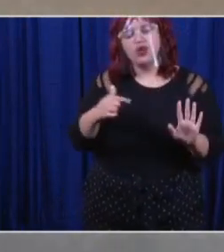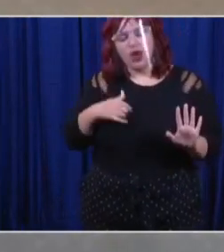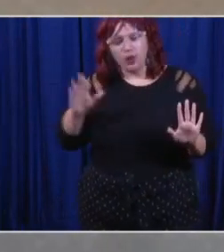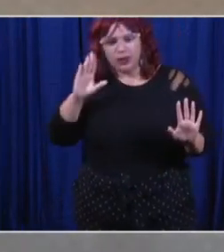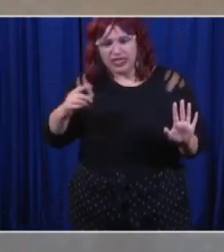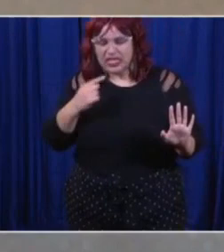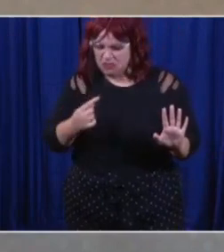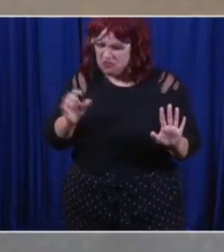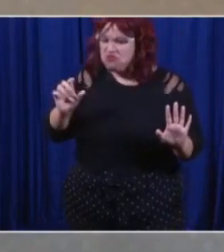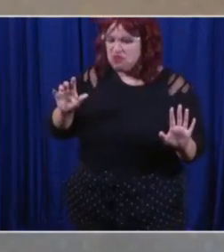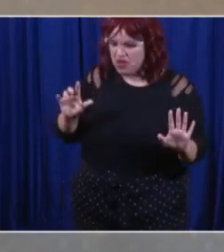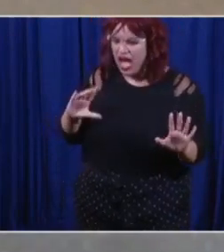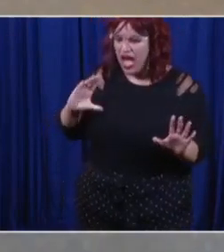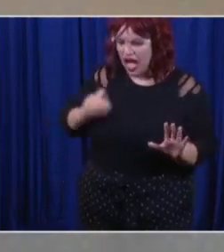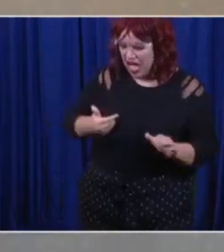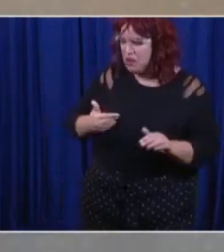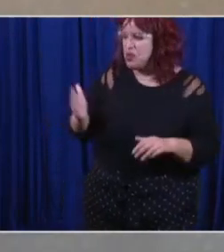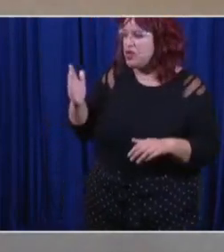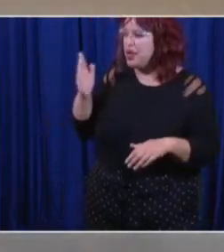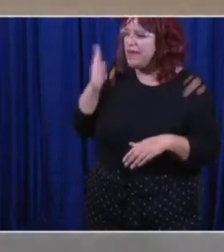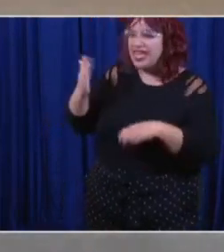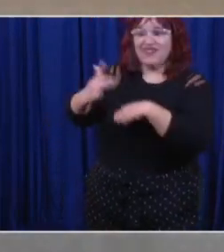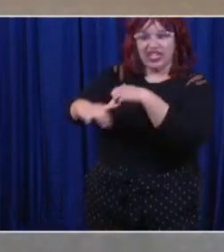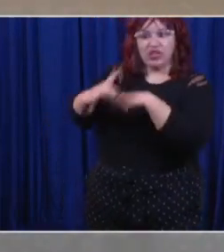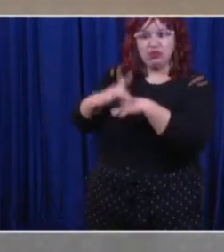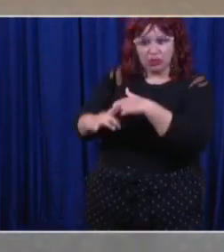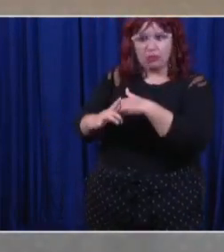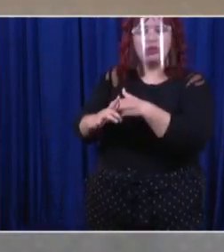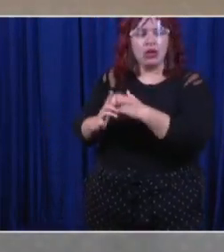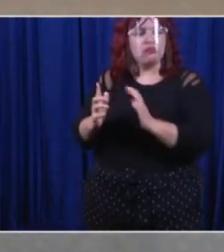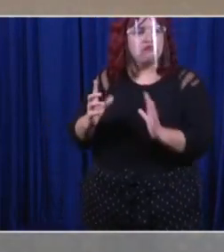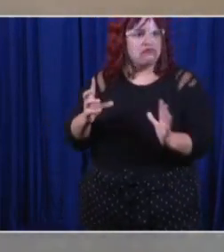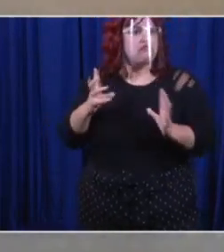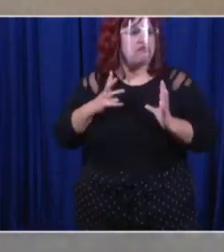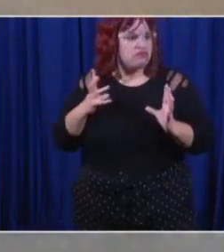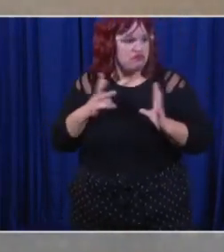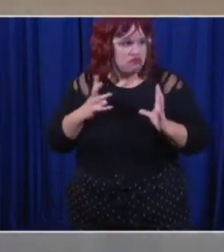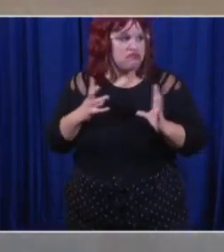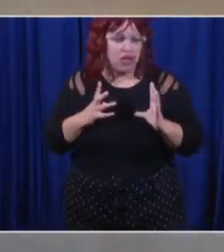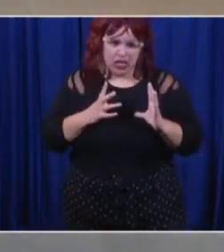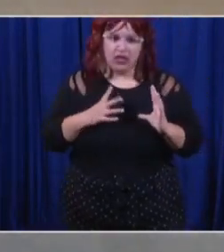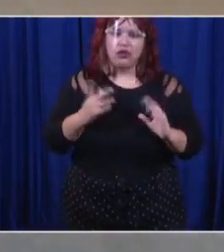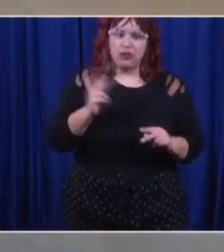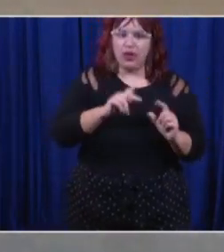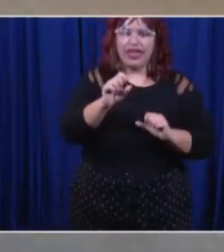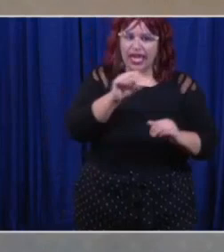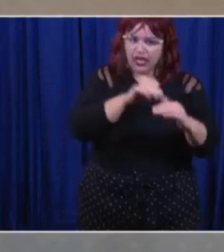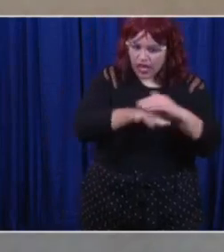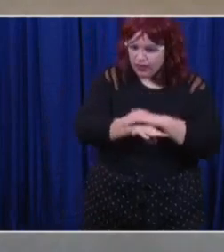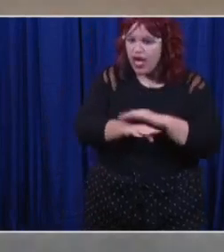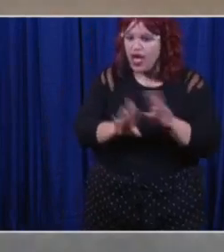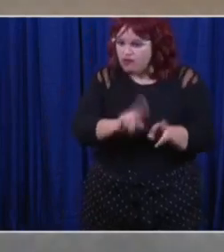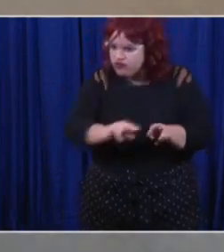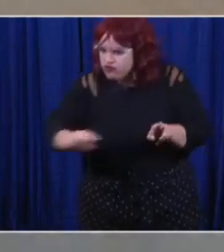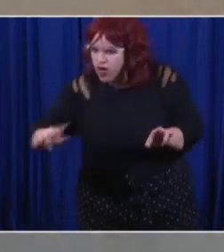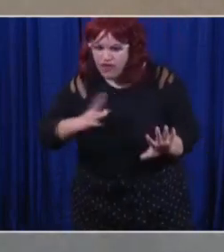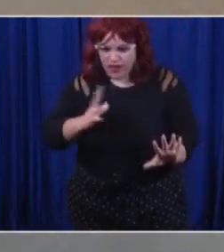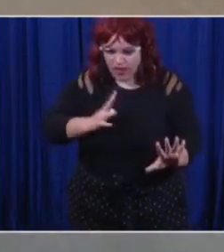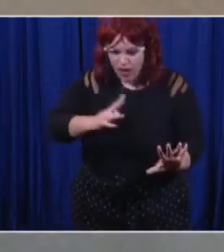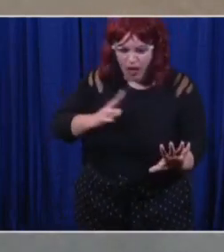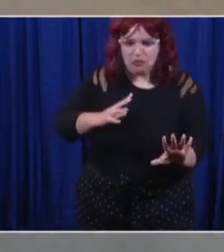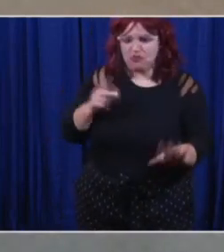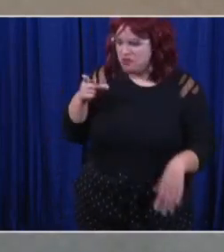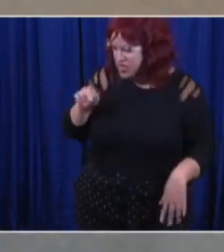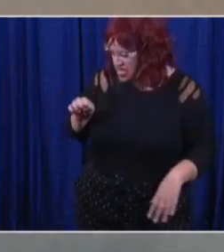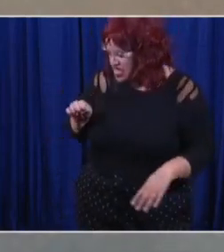despite these numbers. So as Dr. Vanderhoff said, we have beds, we have enough PPE supplies, we have